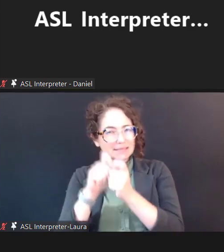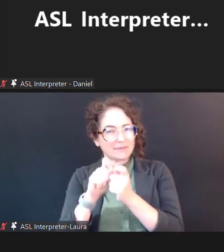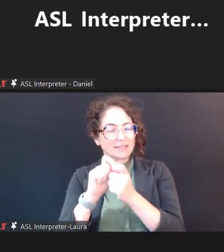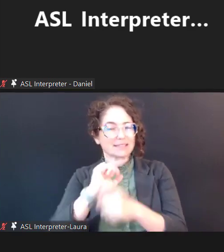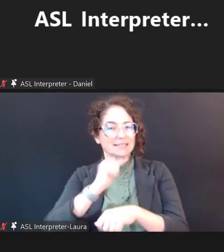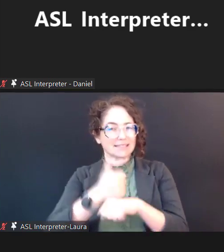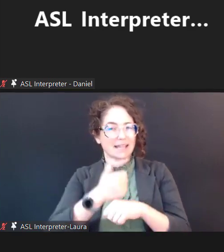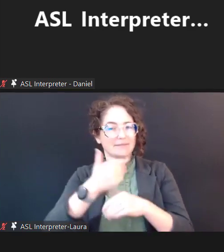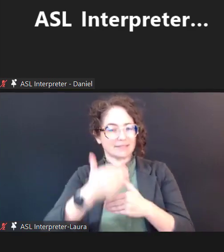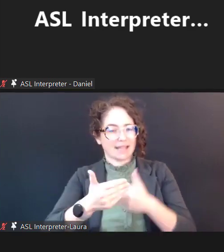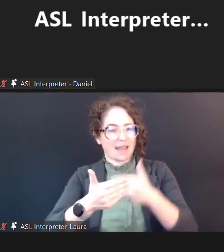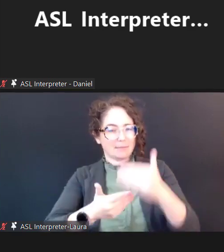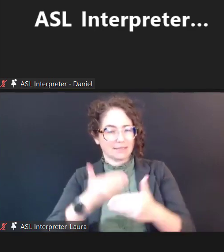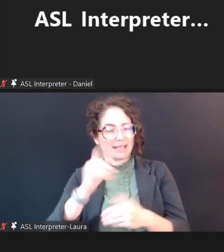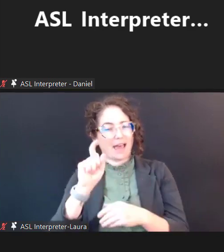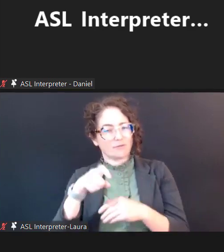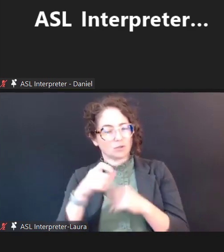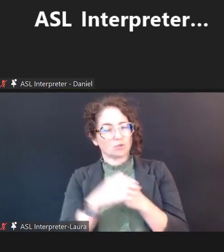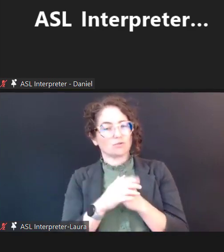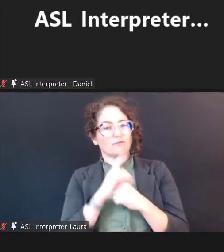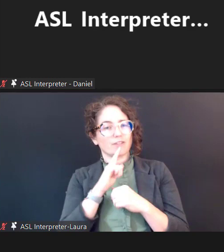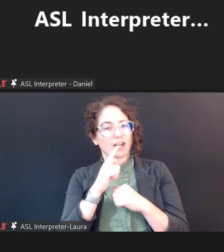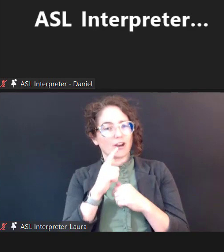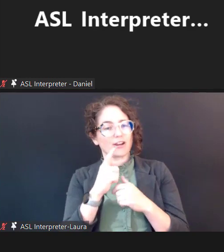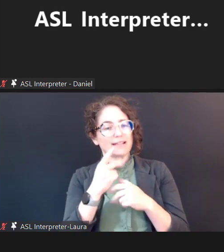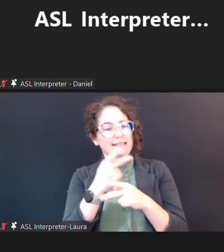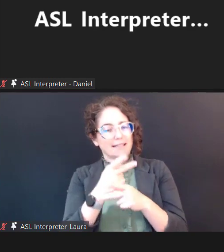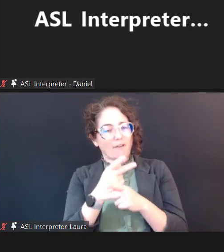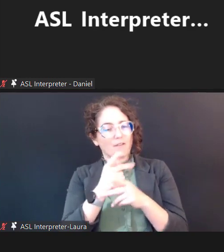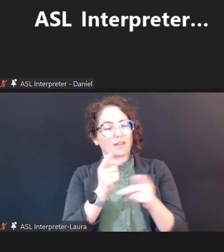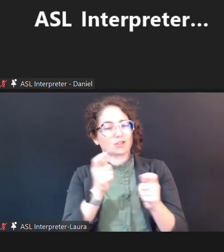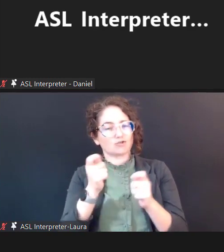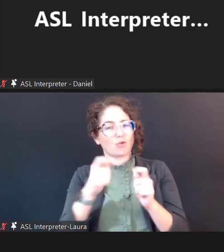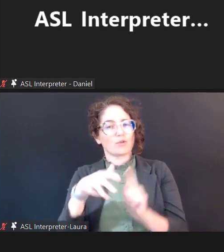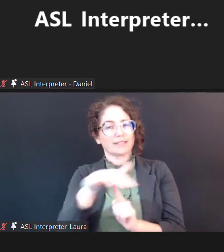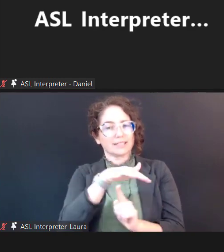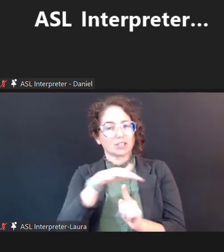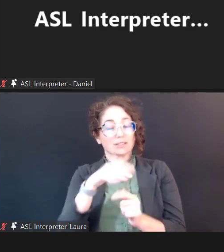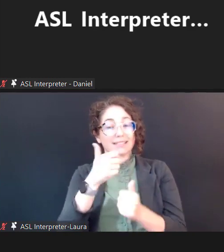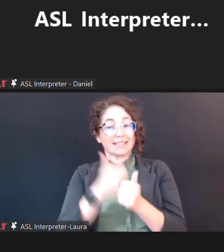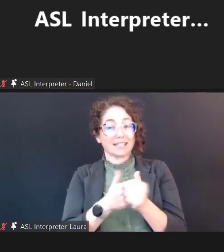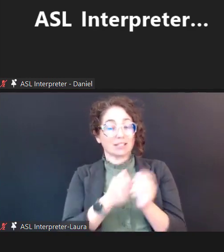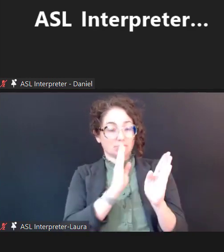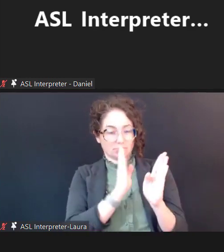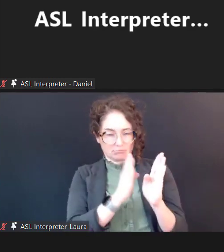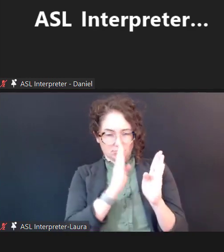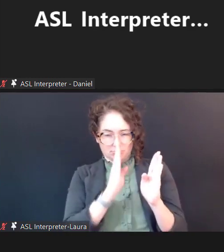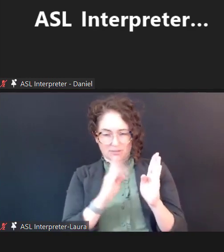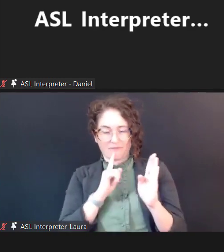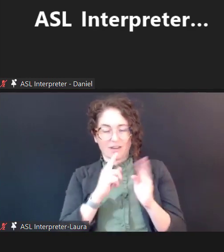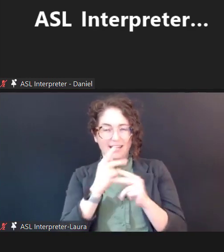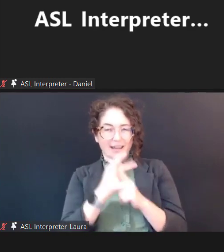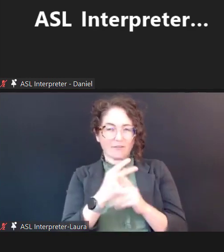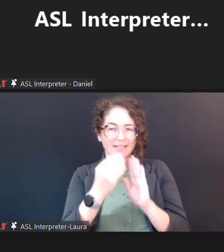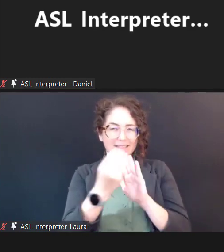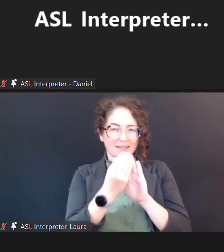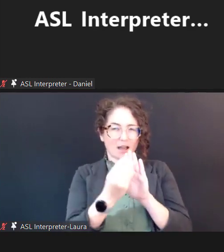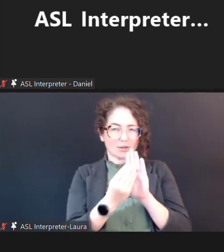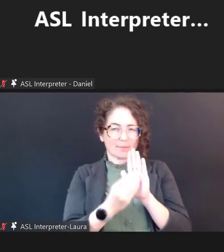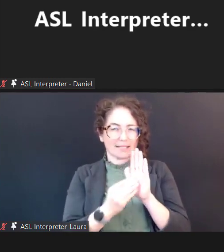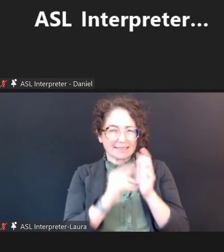of steps under carefully controlled conditions, each step of which is carefully documented in